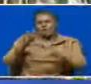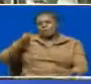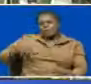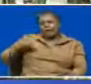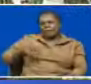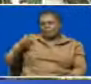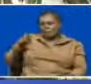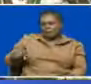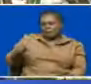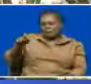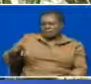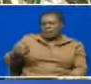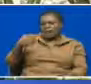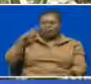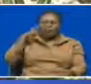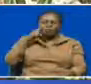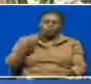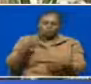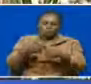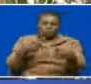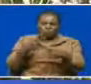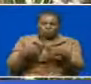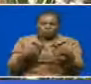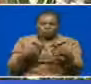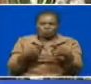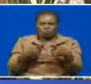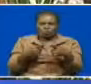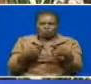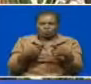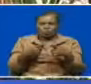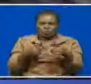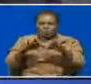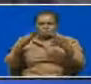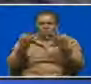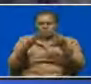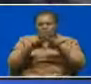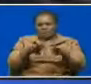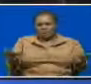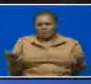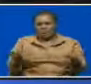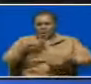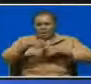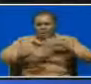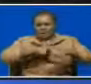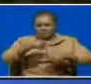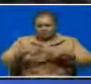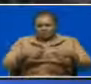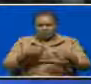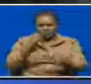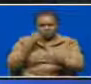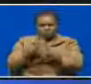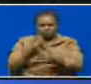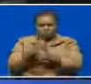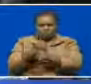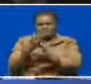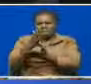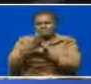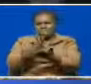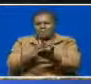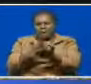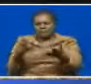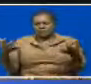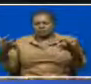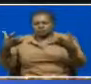in planting onions in their small kitchen garden in the family compound. It's an activity done as part of a